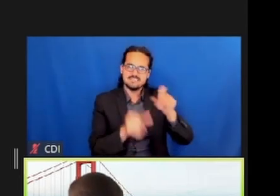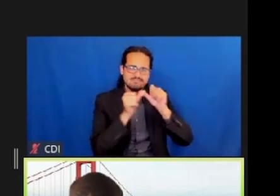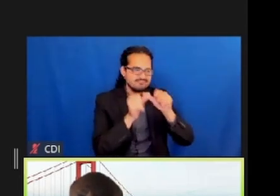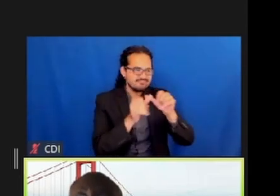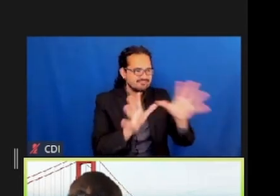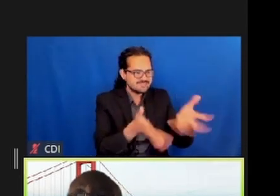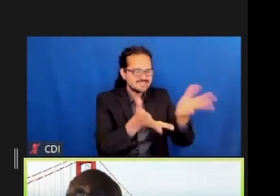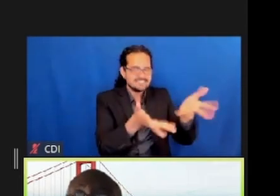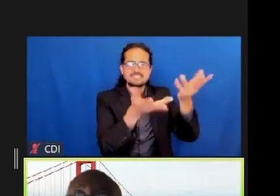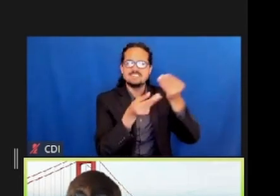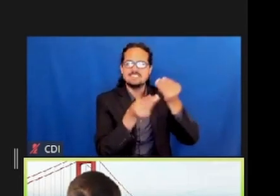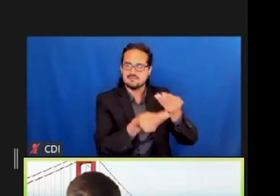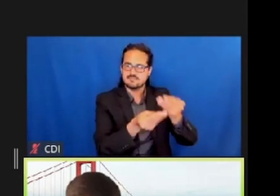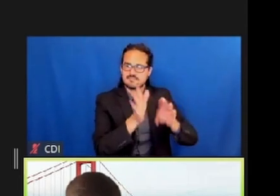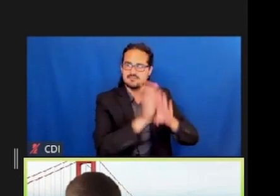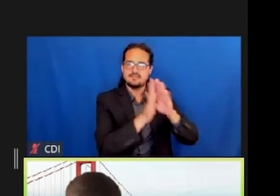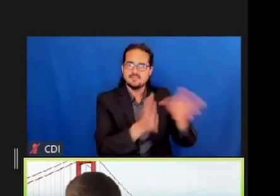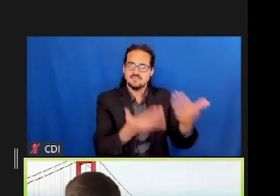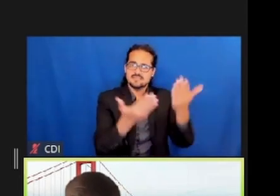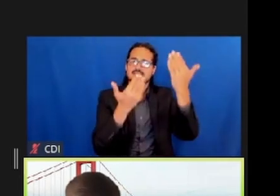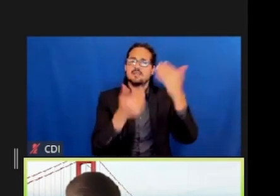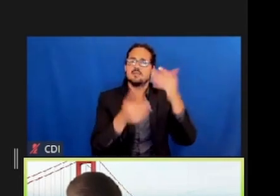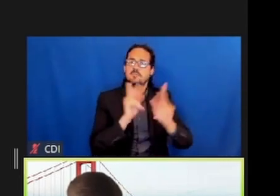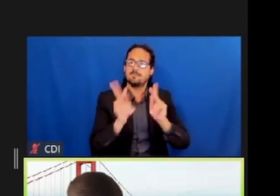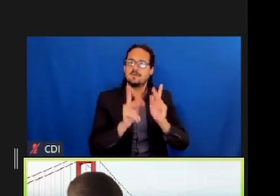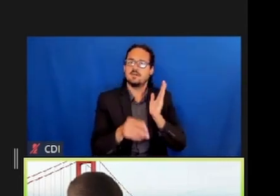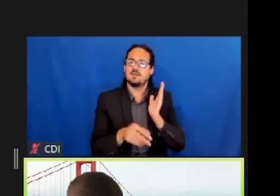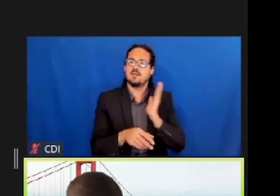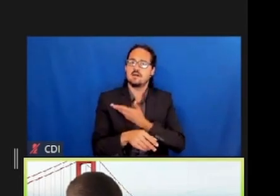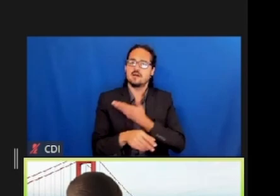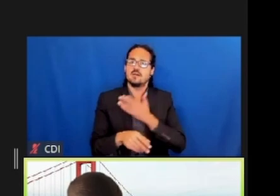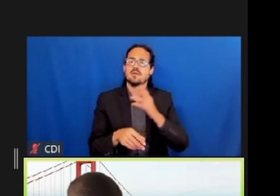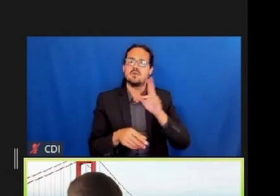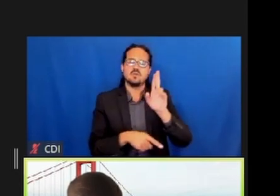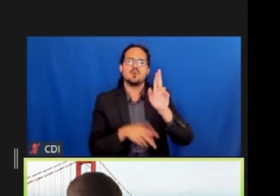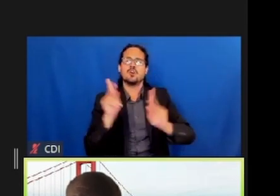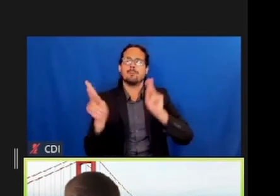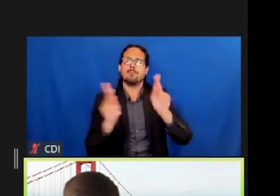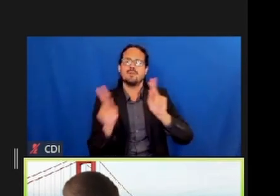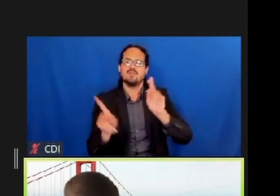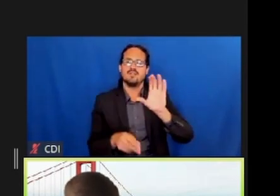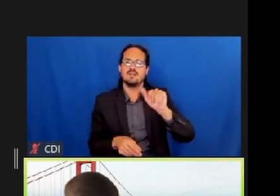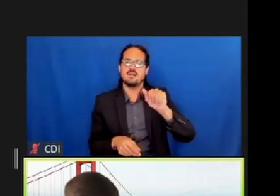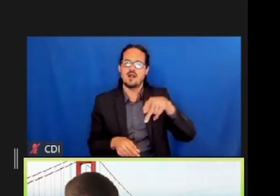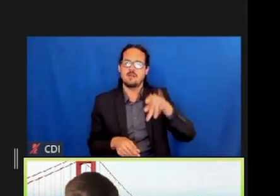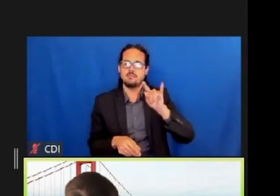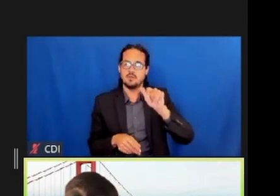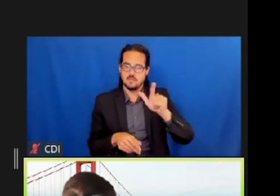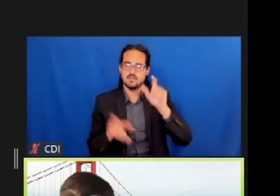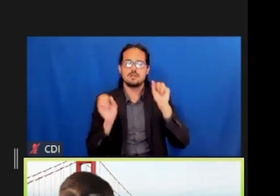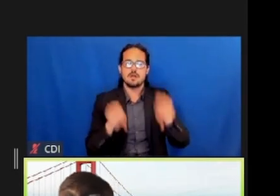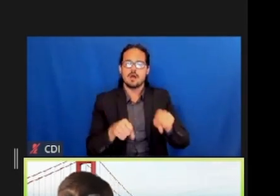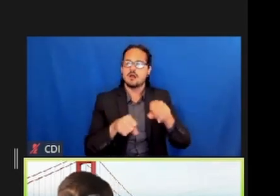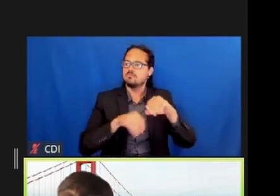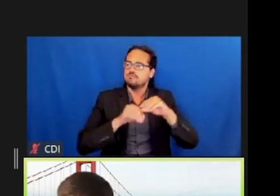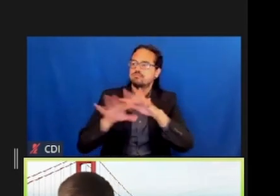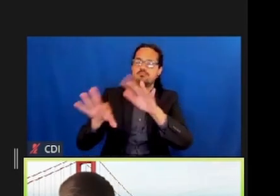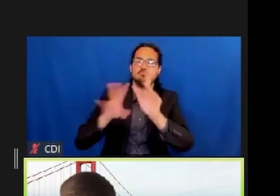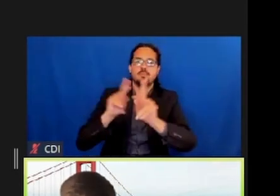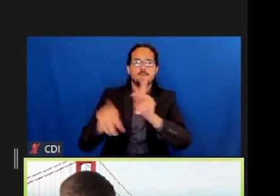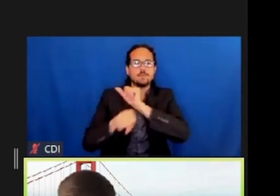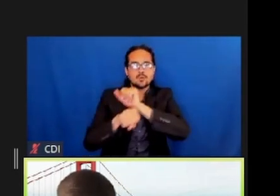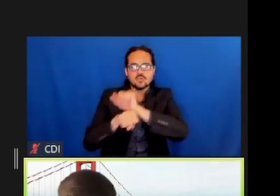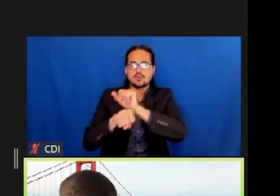capital to provide work and so that they can work with dignity. So we can creatively and address, we also need to work